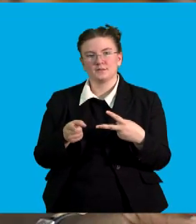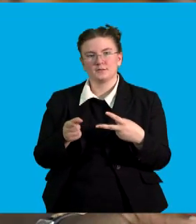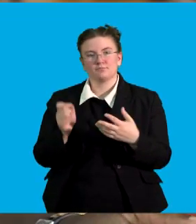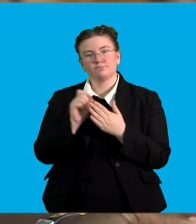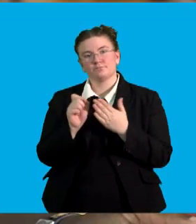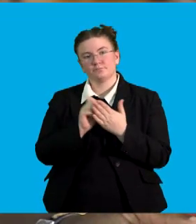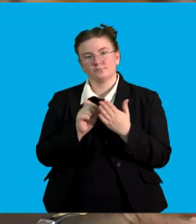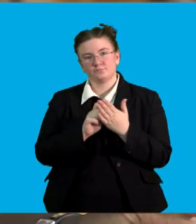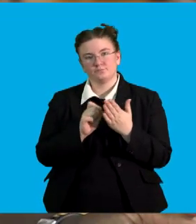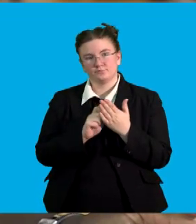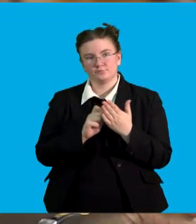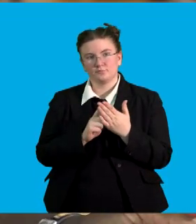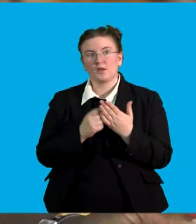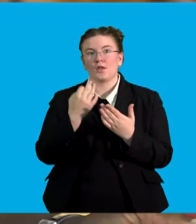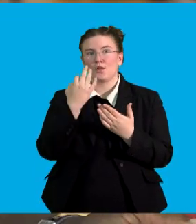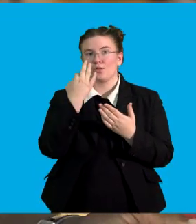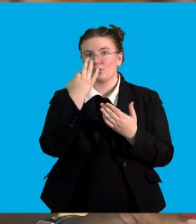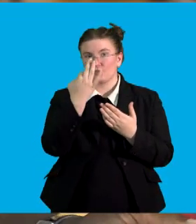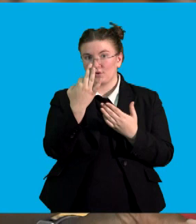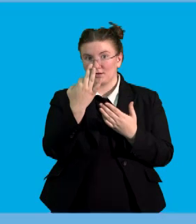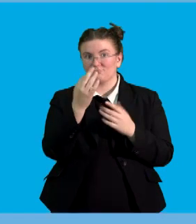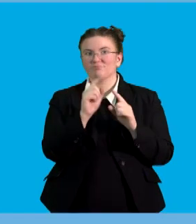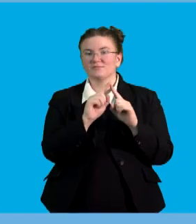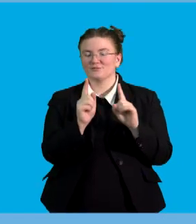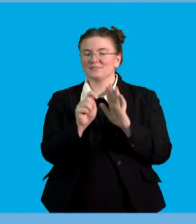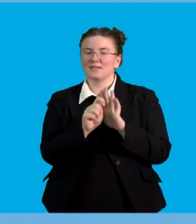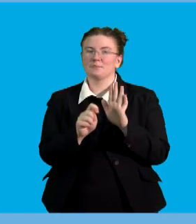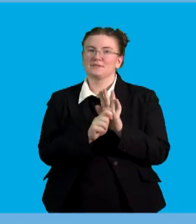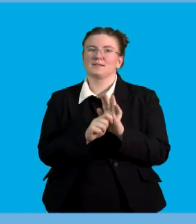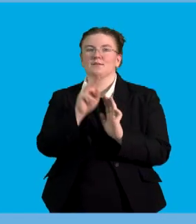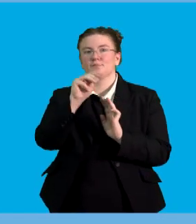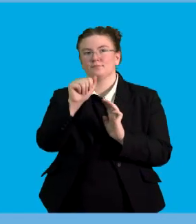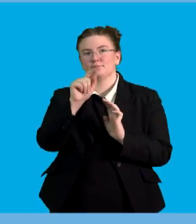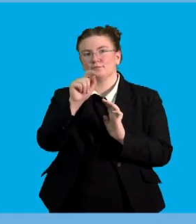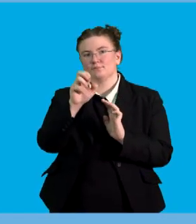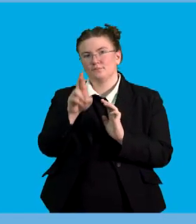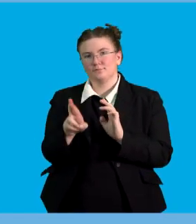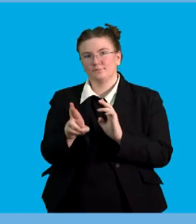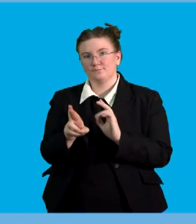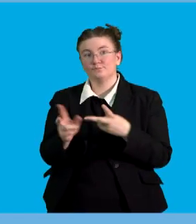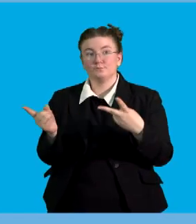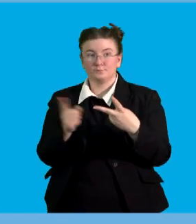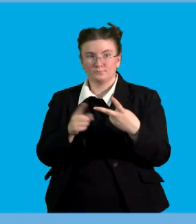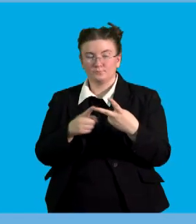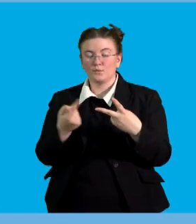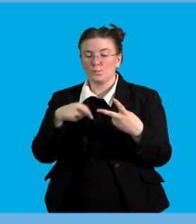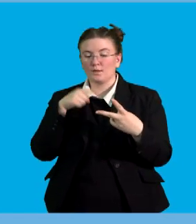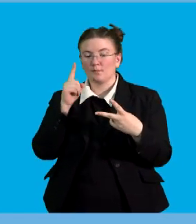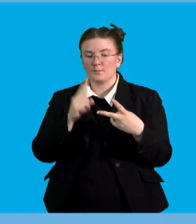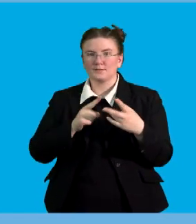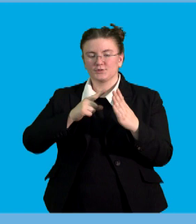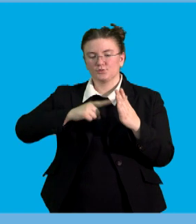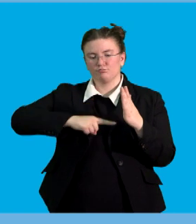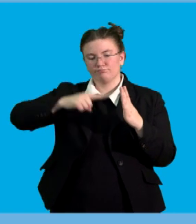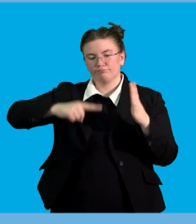need to be able to write down the three states of matter. The question says, what are the three states of matter called? And then the second part of the